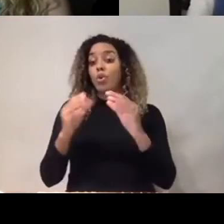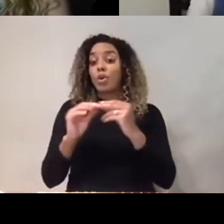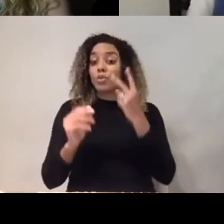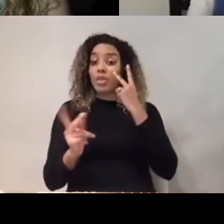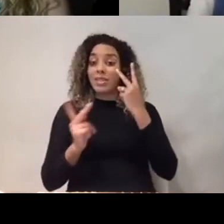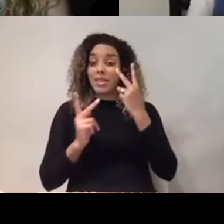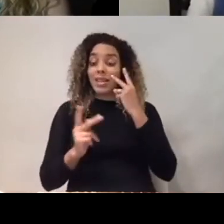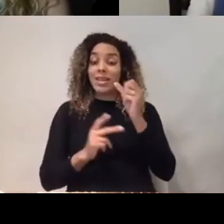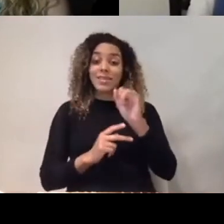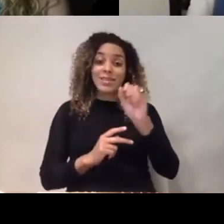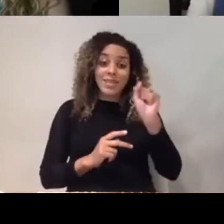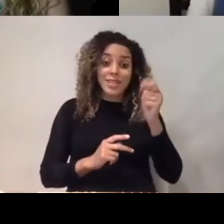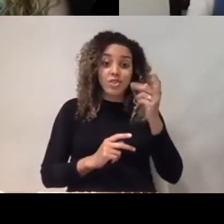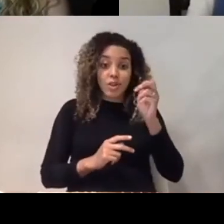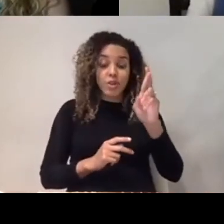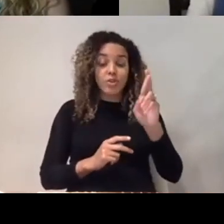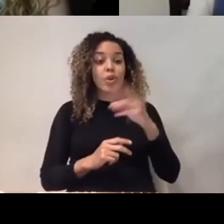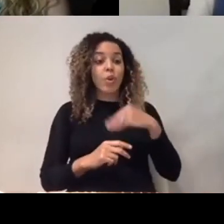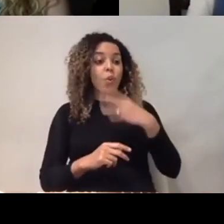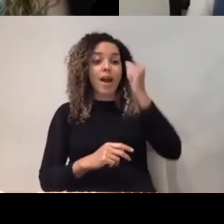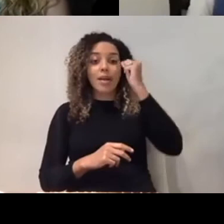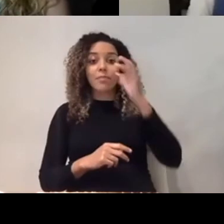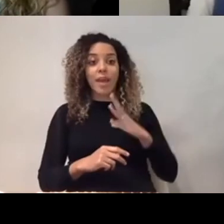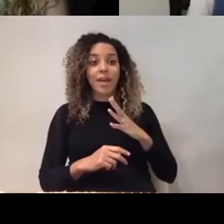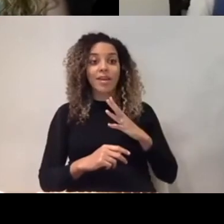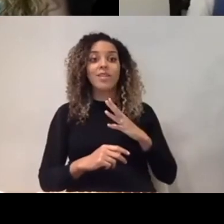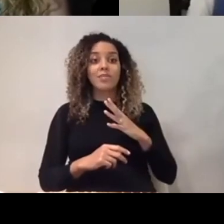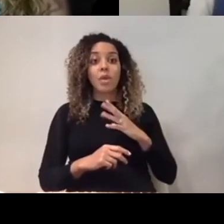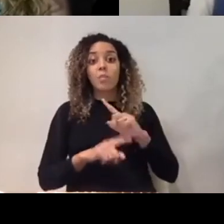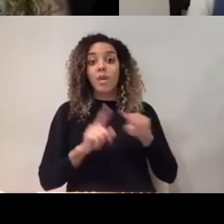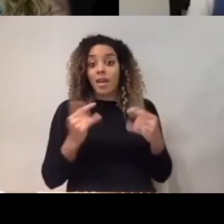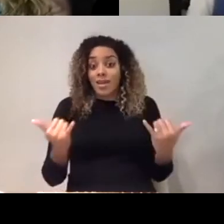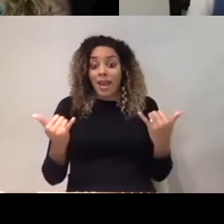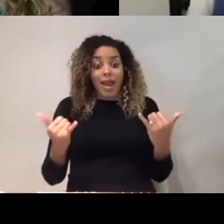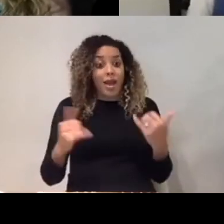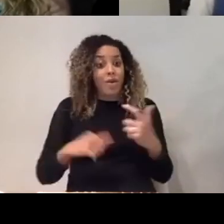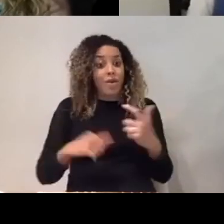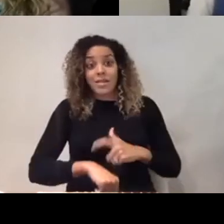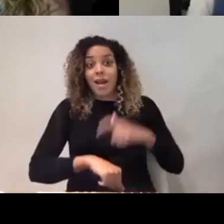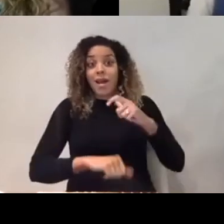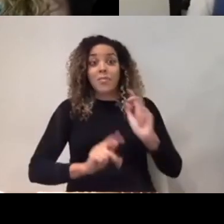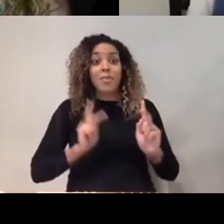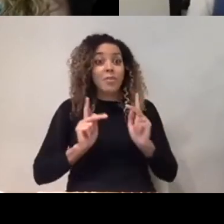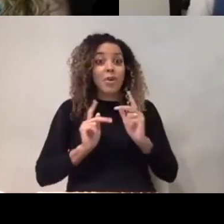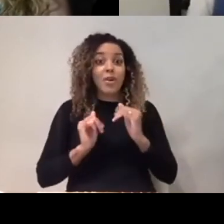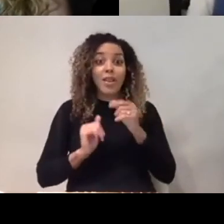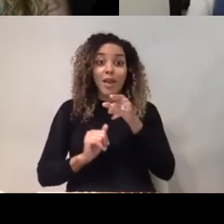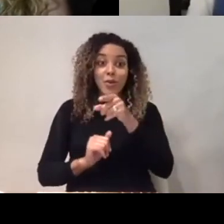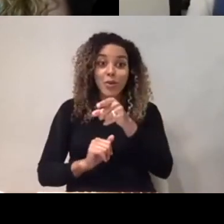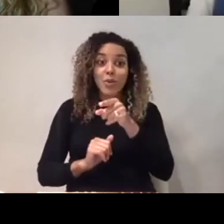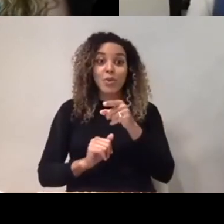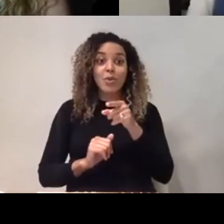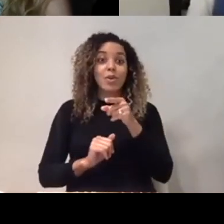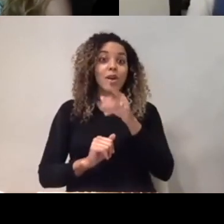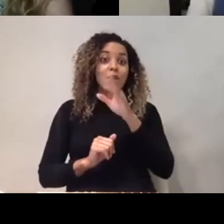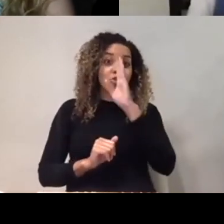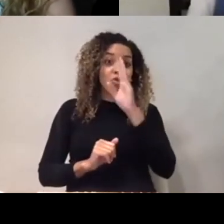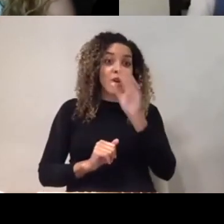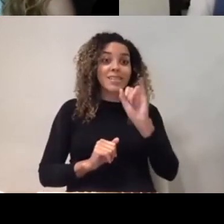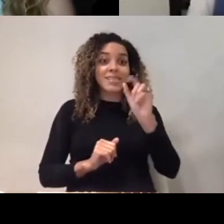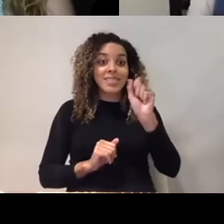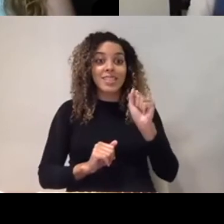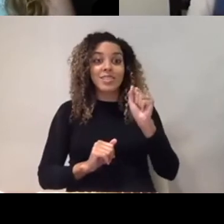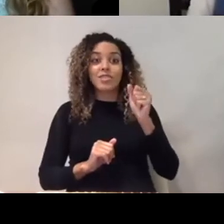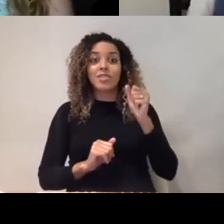I really think that, you know, we're just in a day and age where like people like you know, as a straight cisgender white male, you